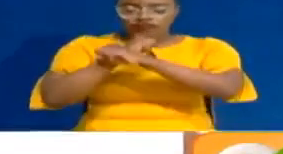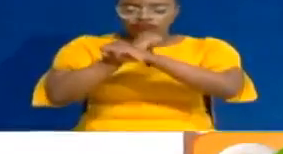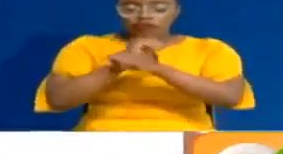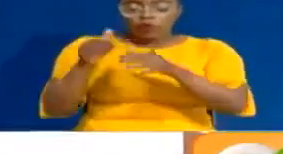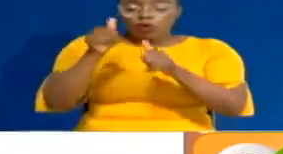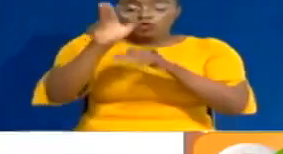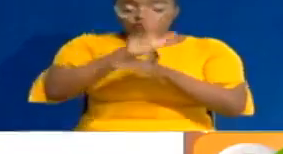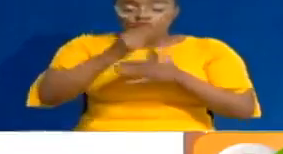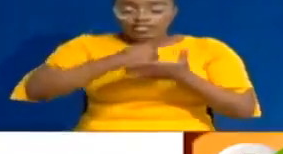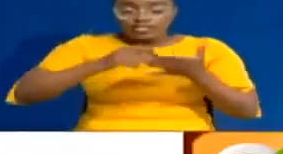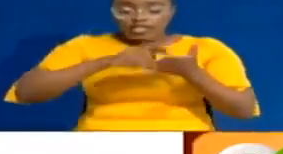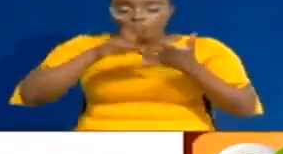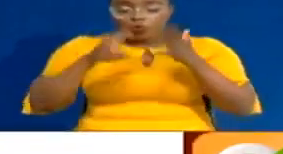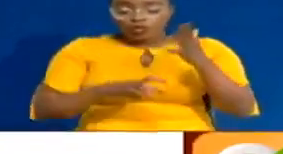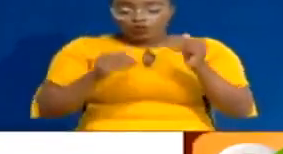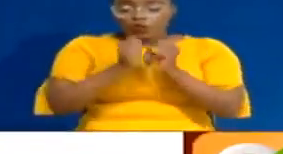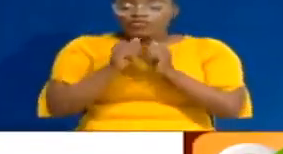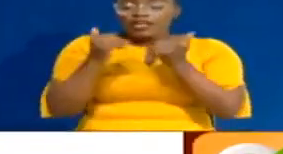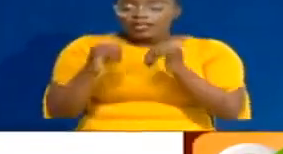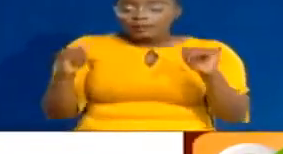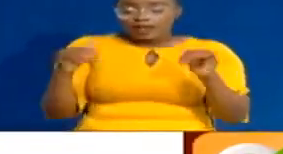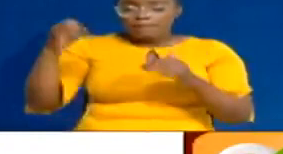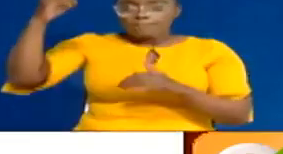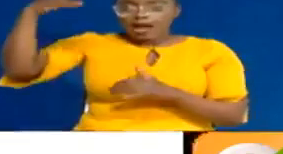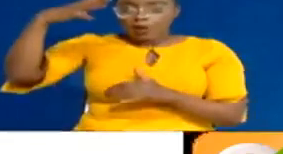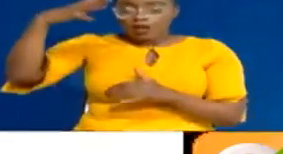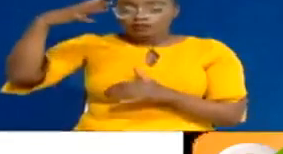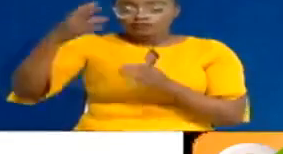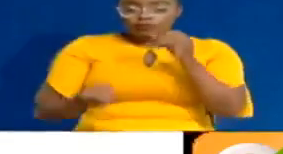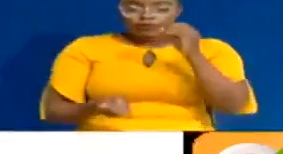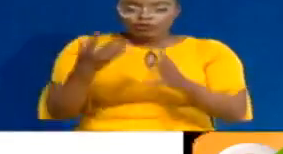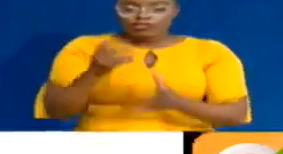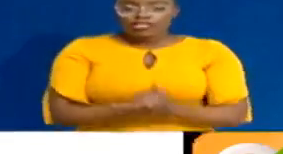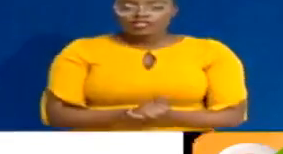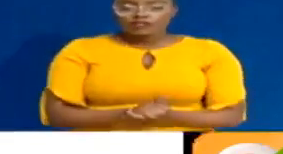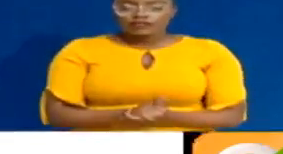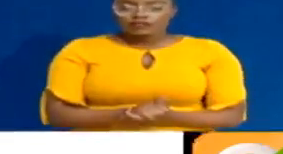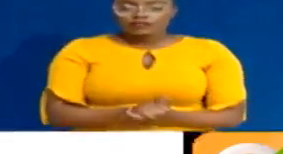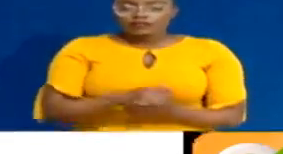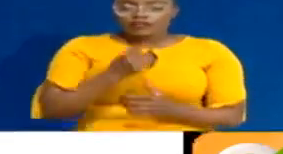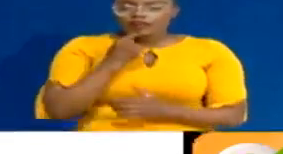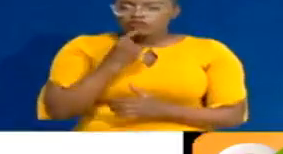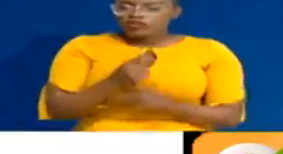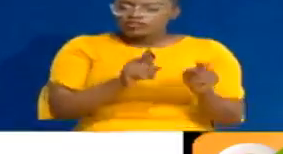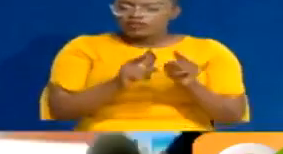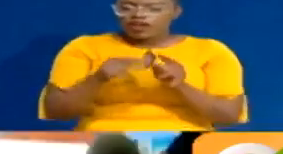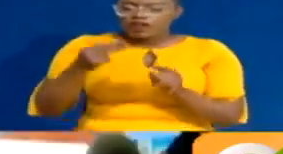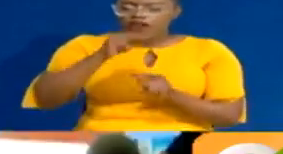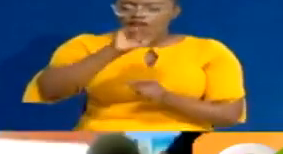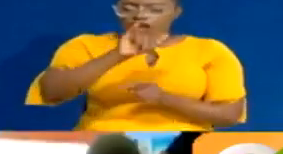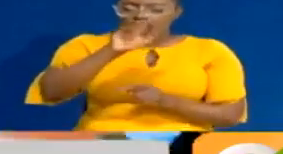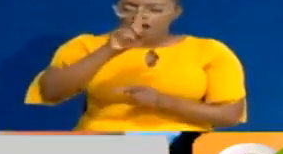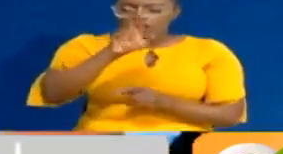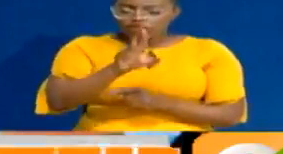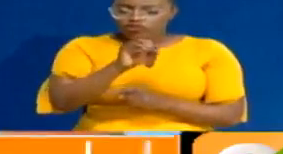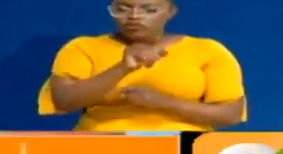rationale used in signing contracts with the independent power producers. If Lake Turkana is a windmill, Kenya has hydro.